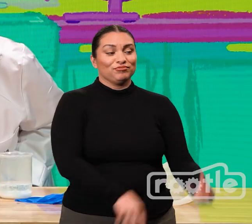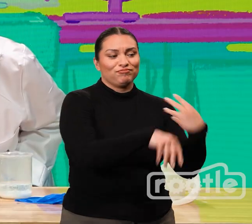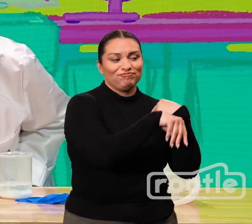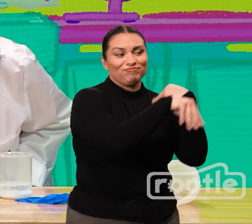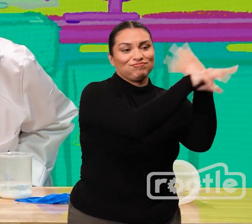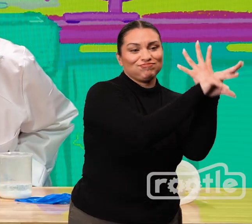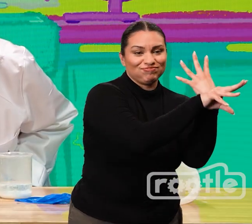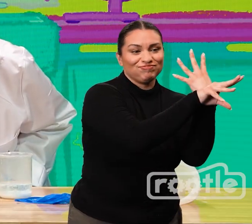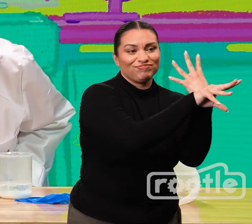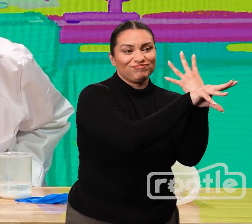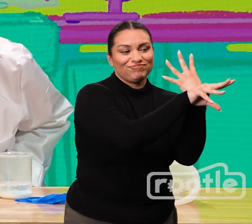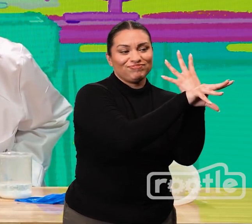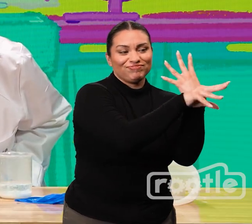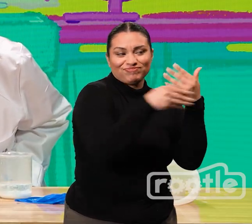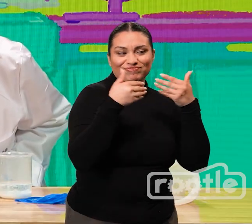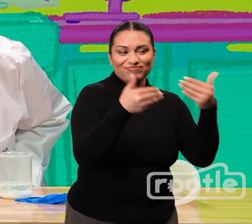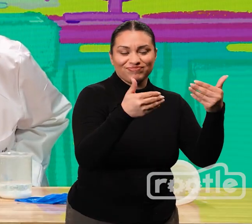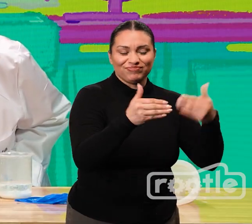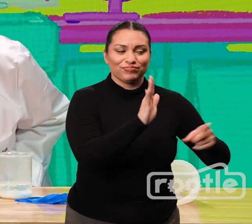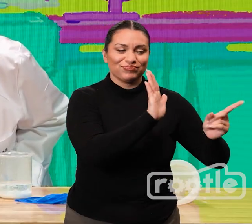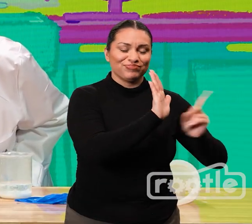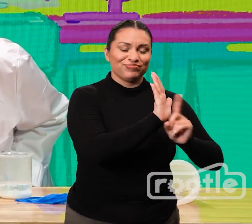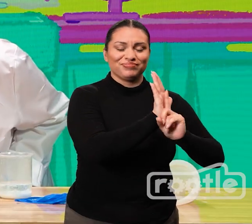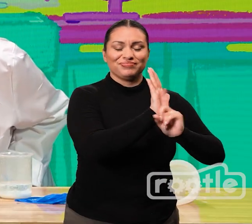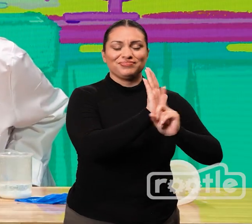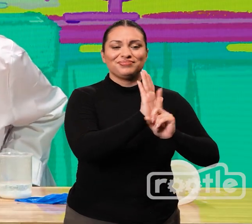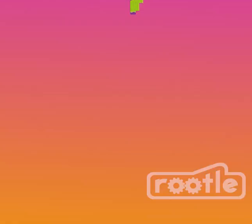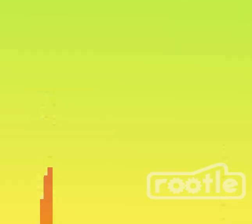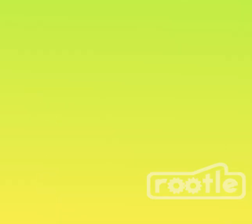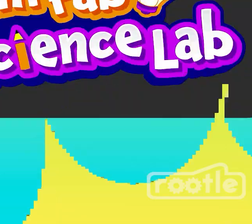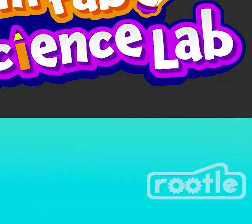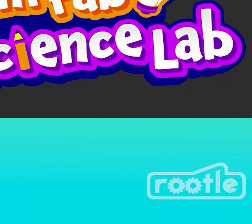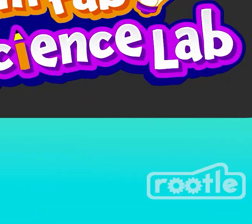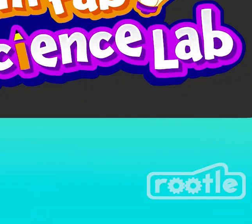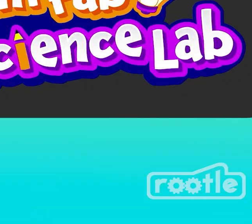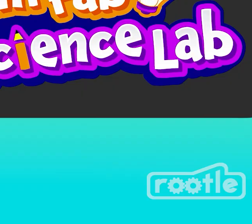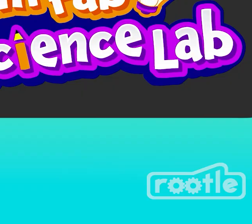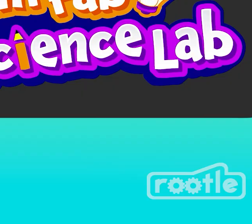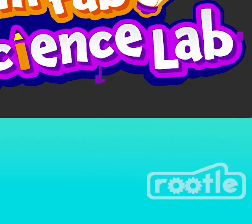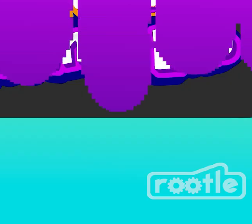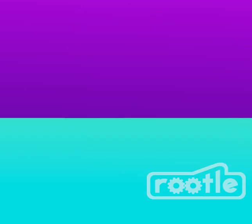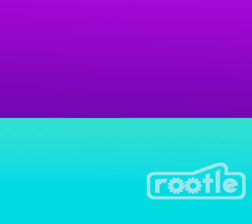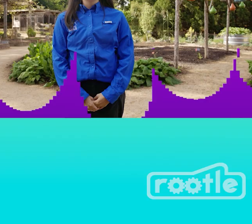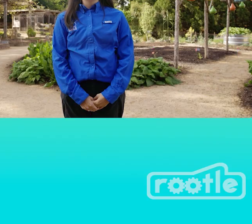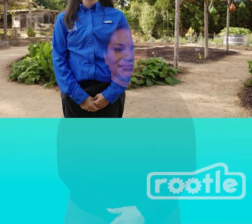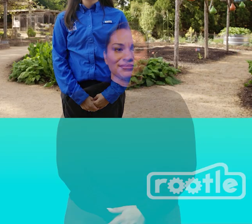Please call Miss Liani at Favorite P. Duke Gardens.